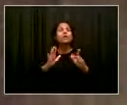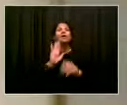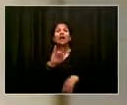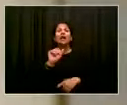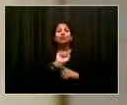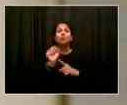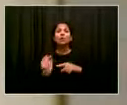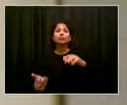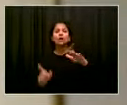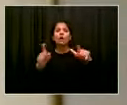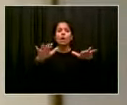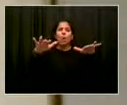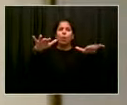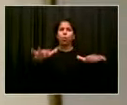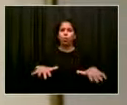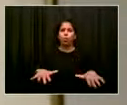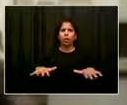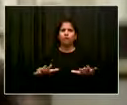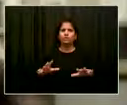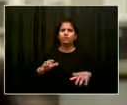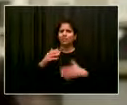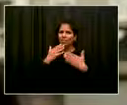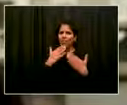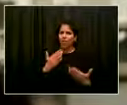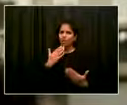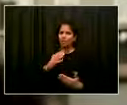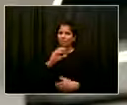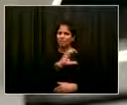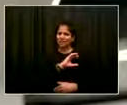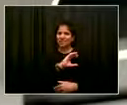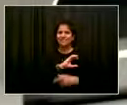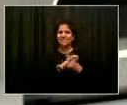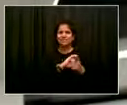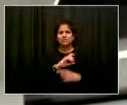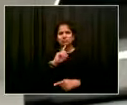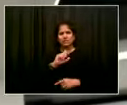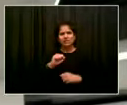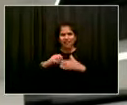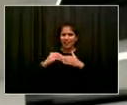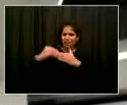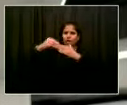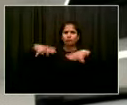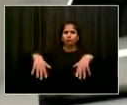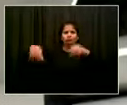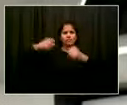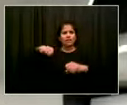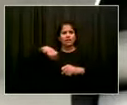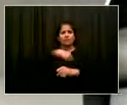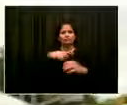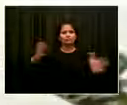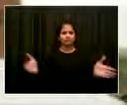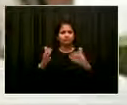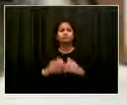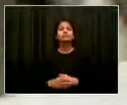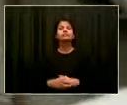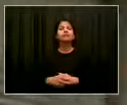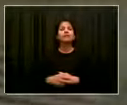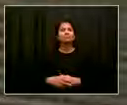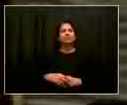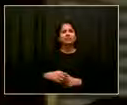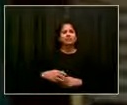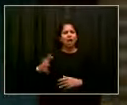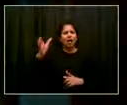guide me, you know, to where I am now. It's common sense to work and to listen and to hear what the people who we serve want